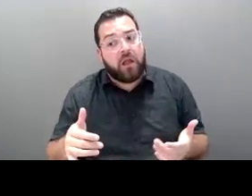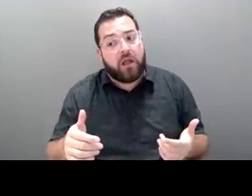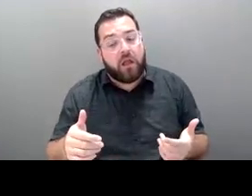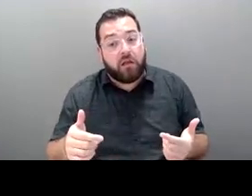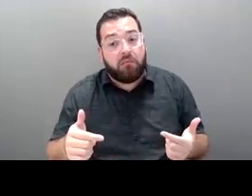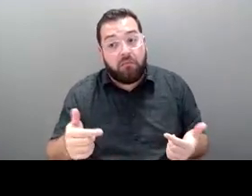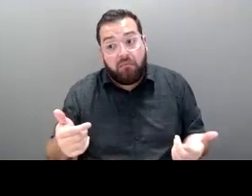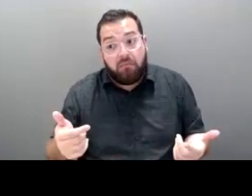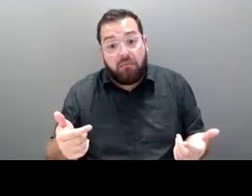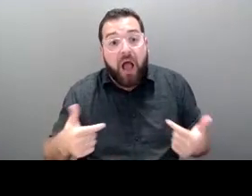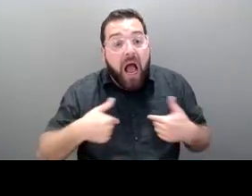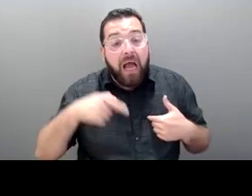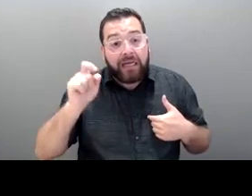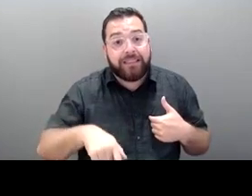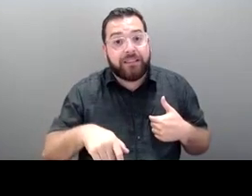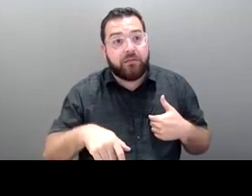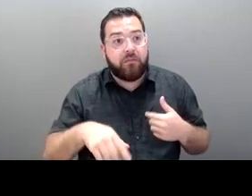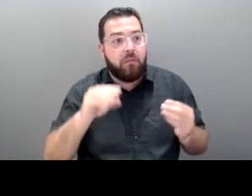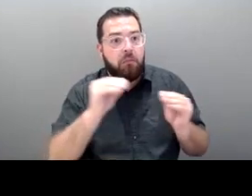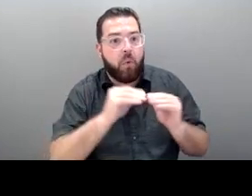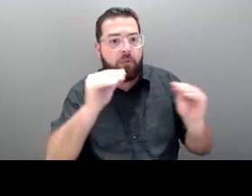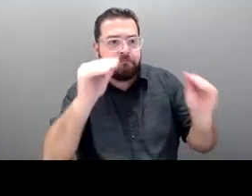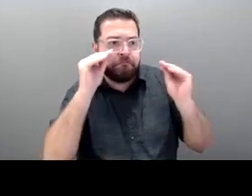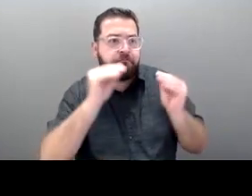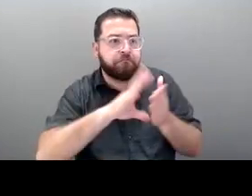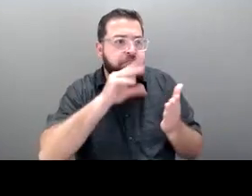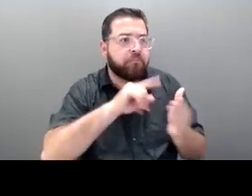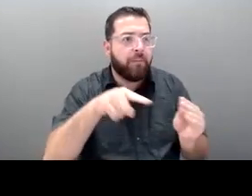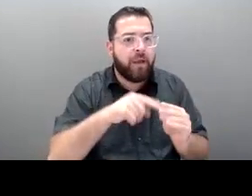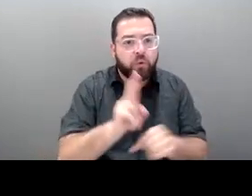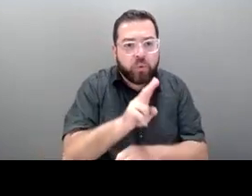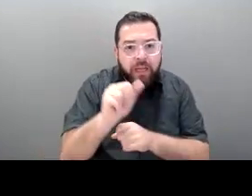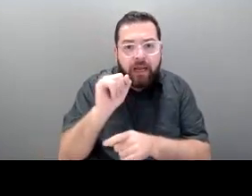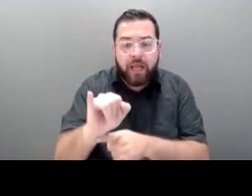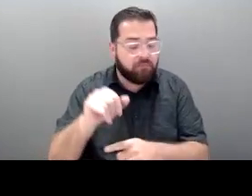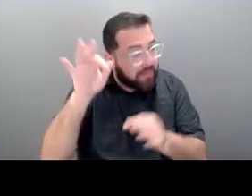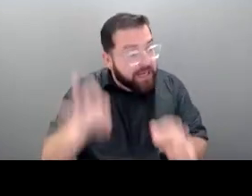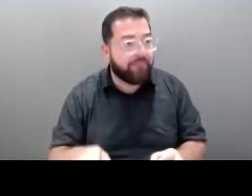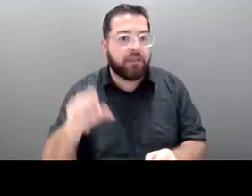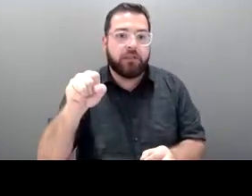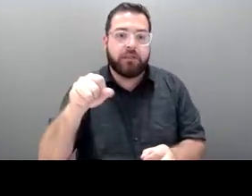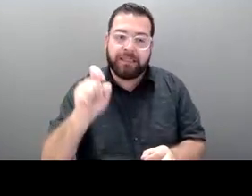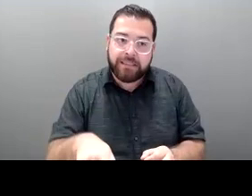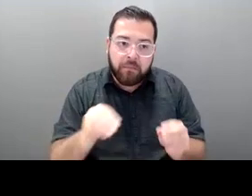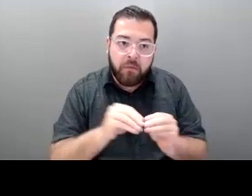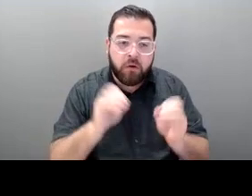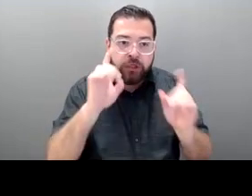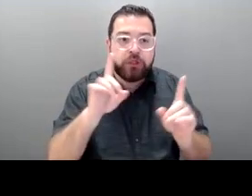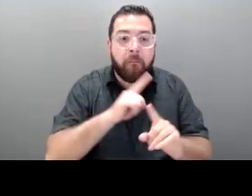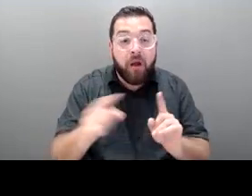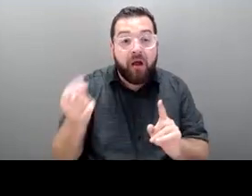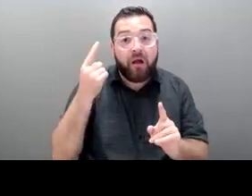be more need to be more educated in the usage of AI. Absolutely. I mean, absolutely. But